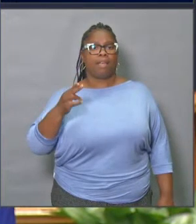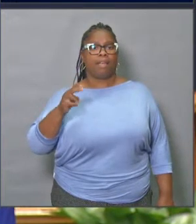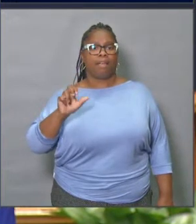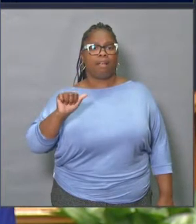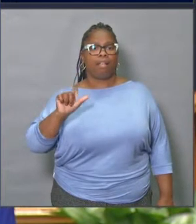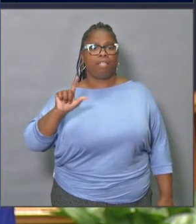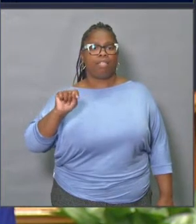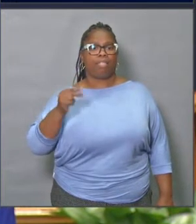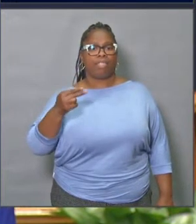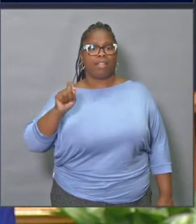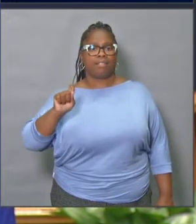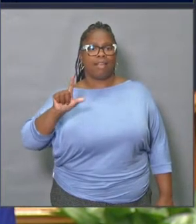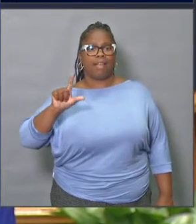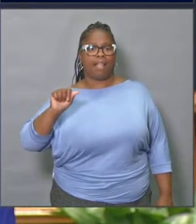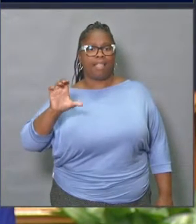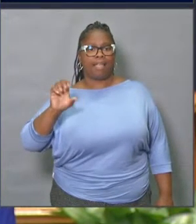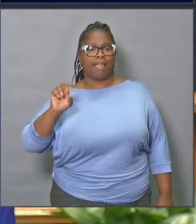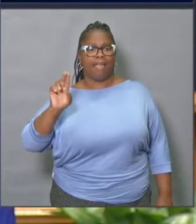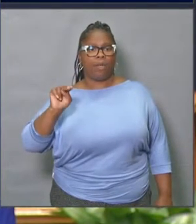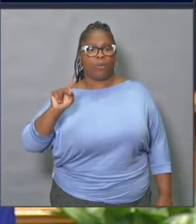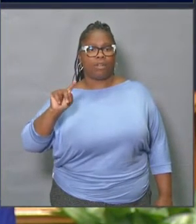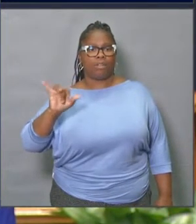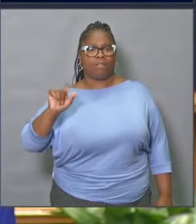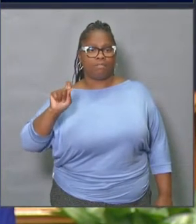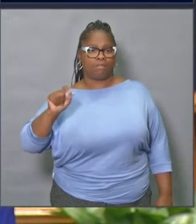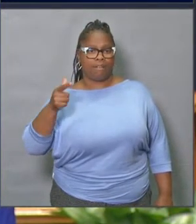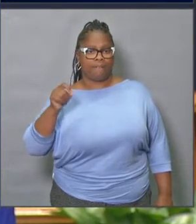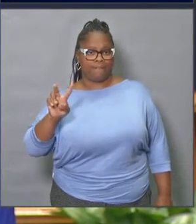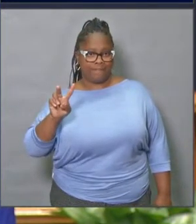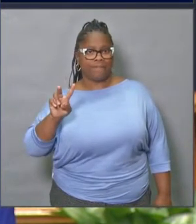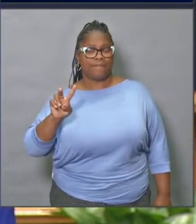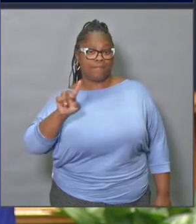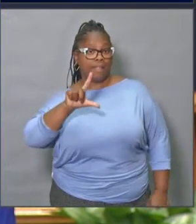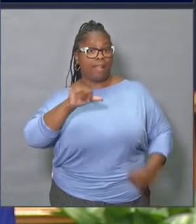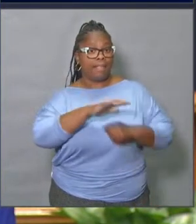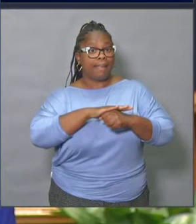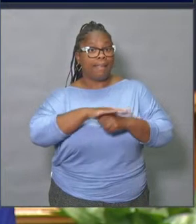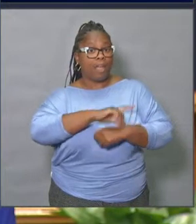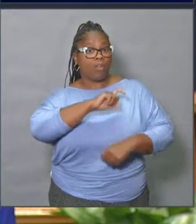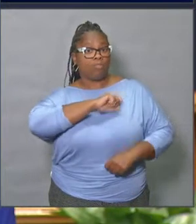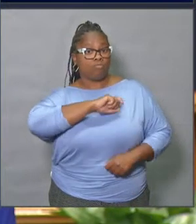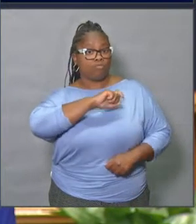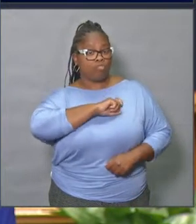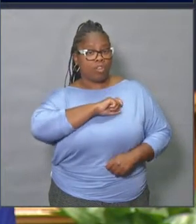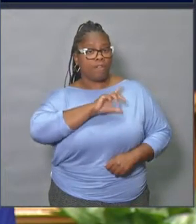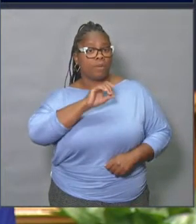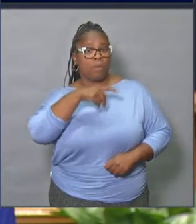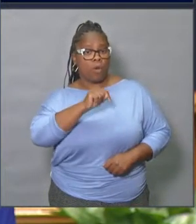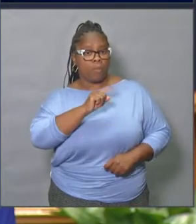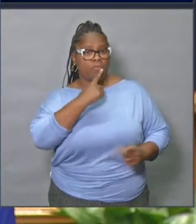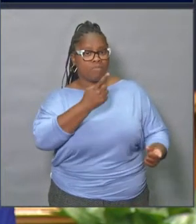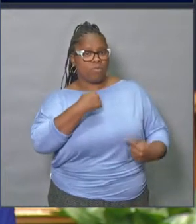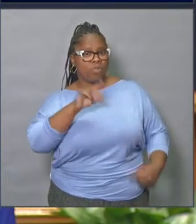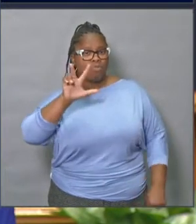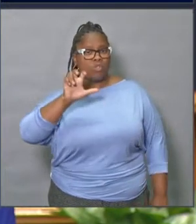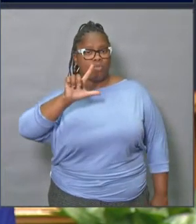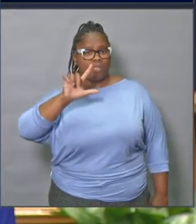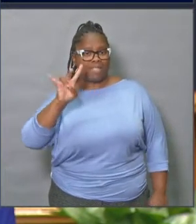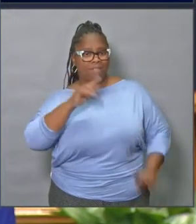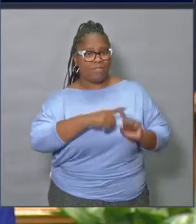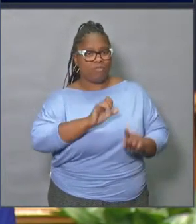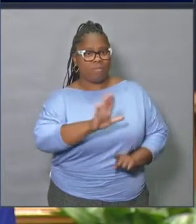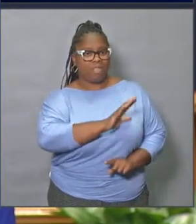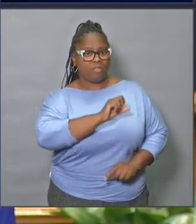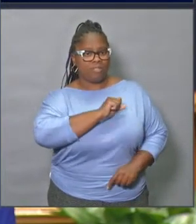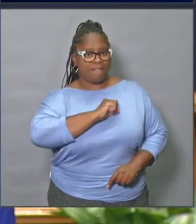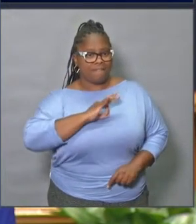publichealth.lacounty.gov. The LA County Sheriff Department is reporting 327 positive cases among their staff,